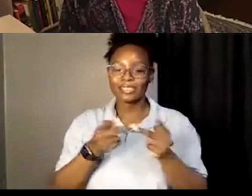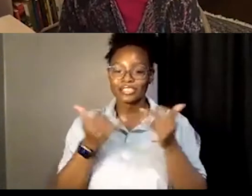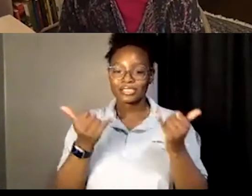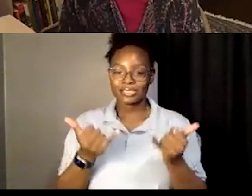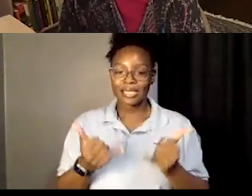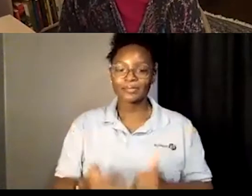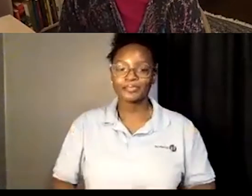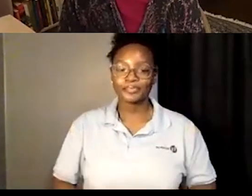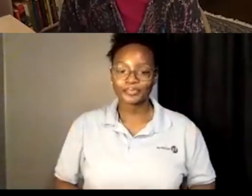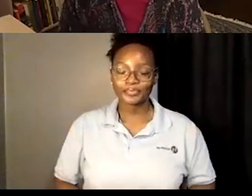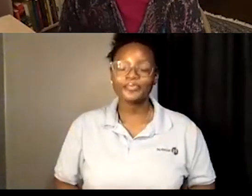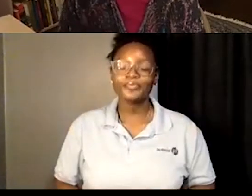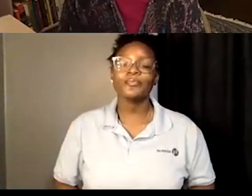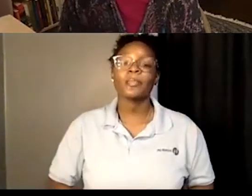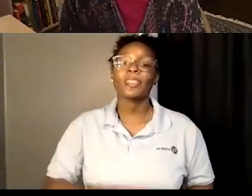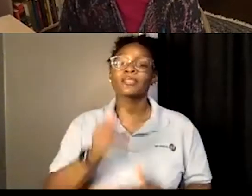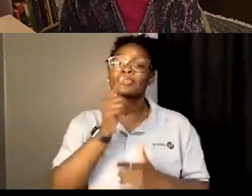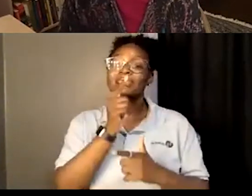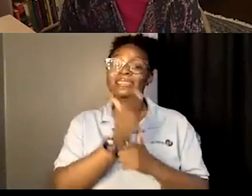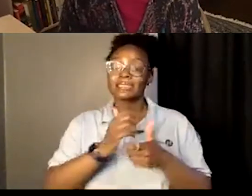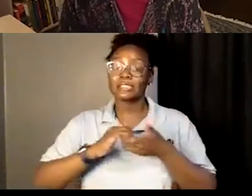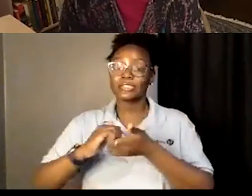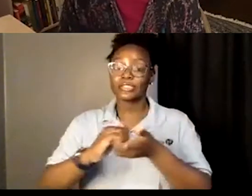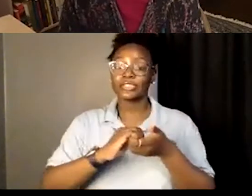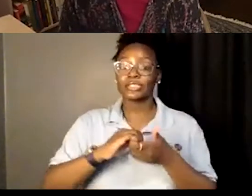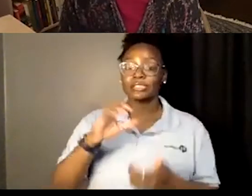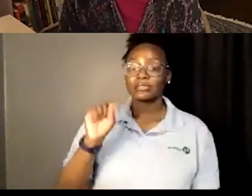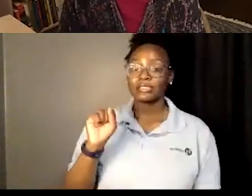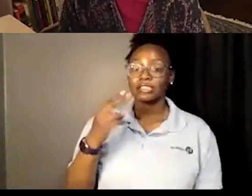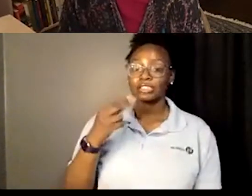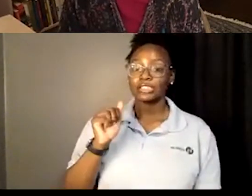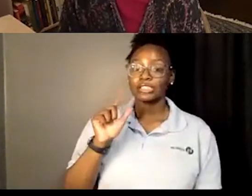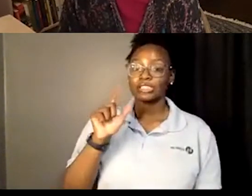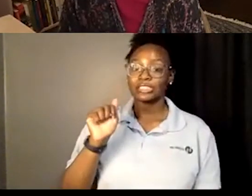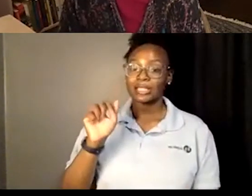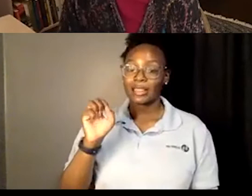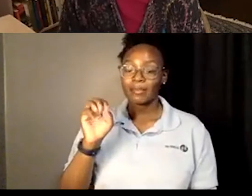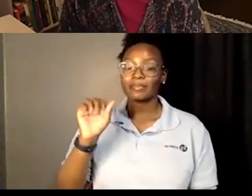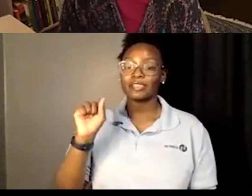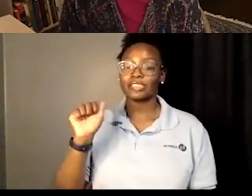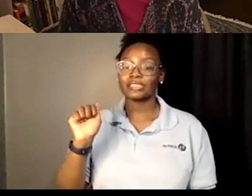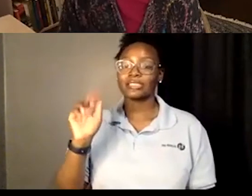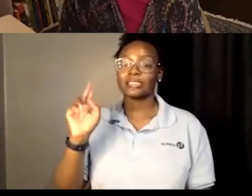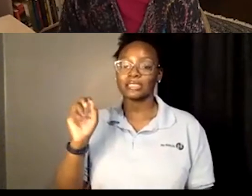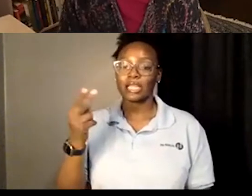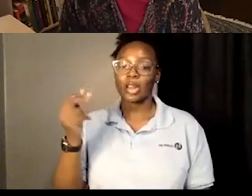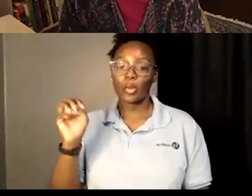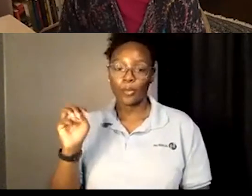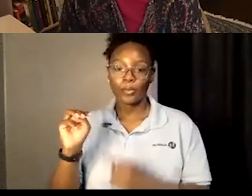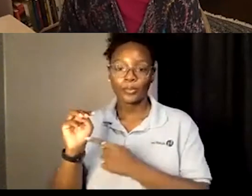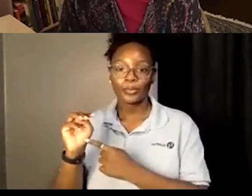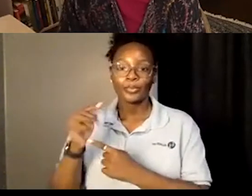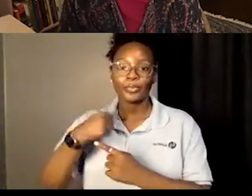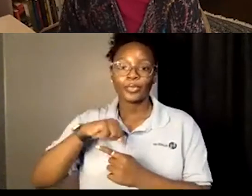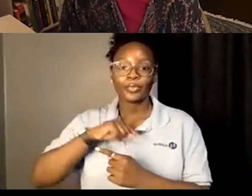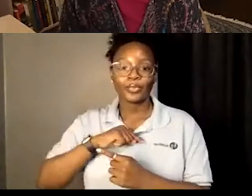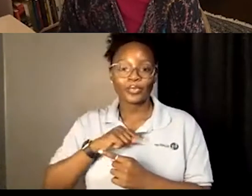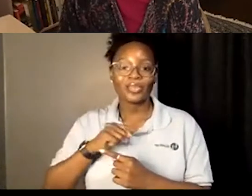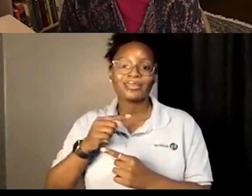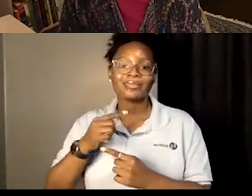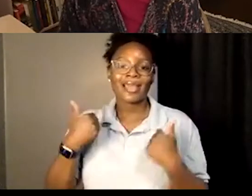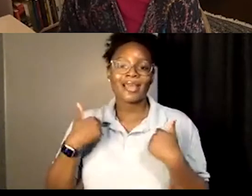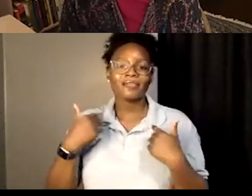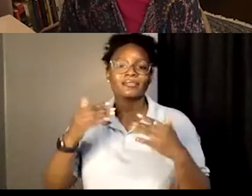The Sisterhood of Salaam Shalom holds a wide spectrum of views on Palestine and Israel. We recognize the complexity